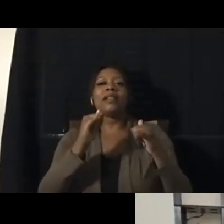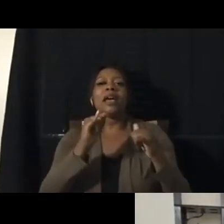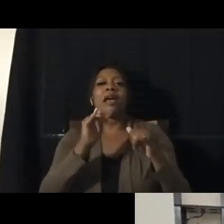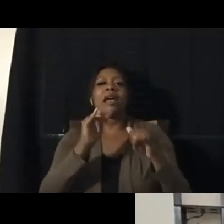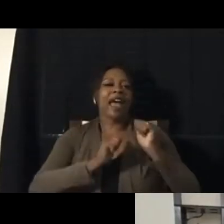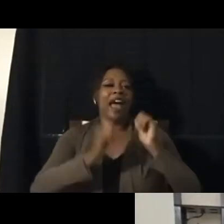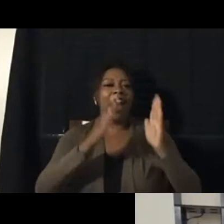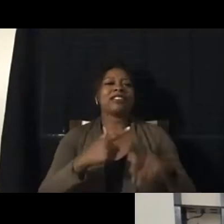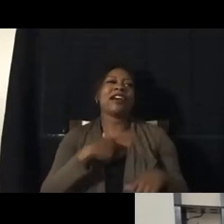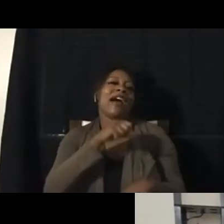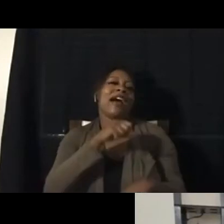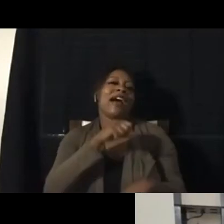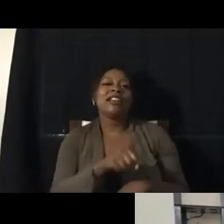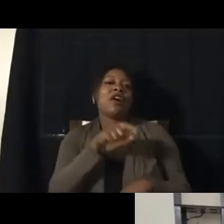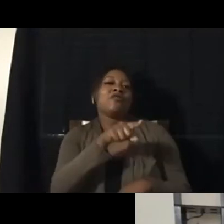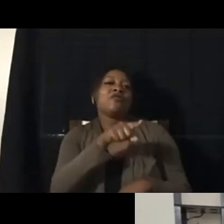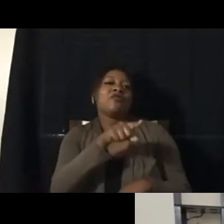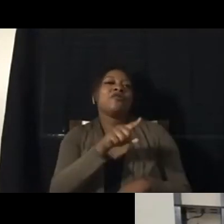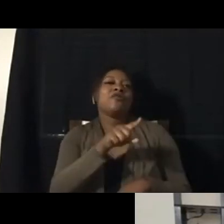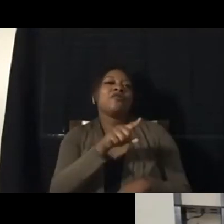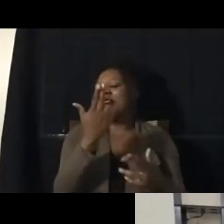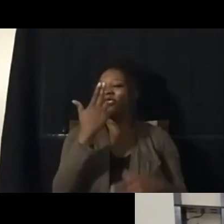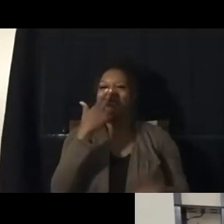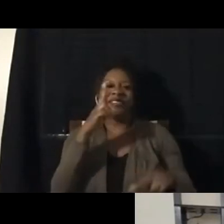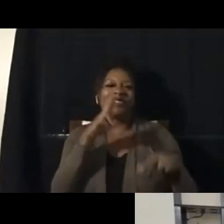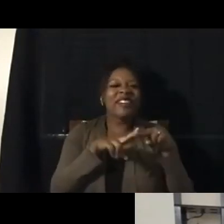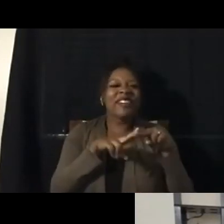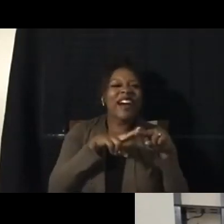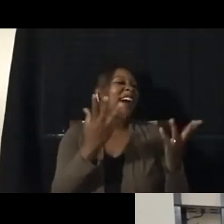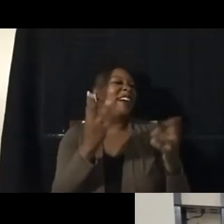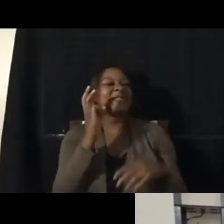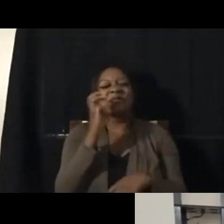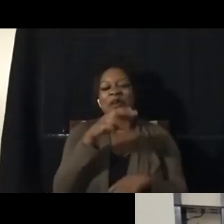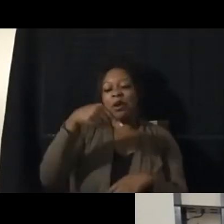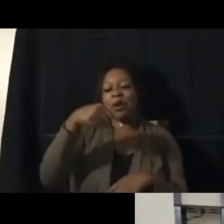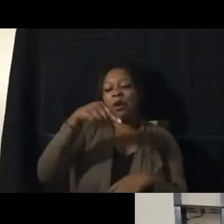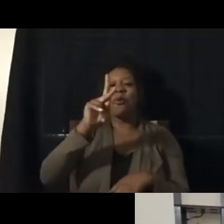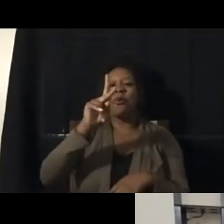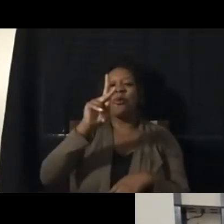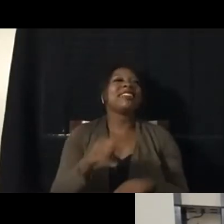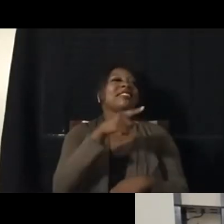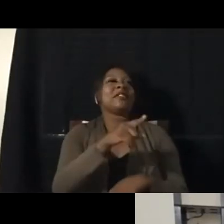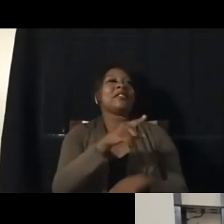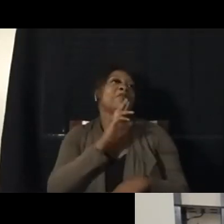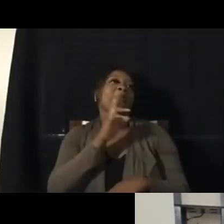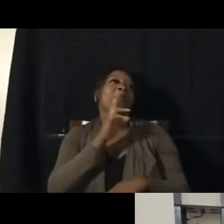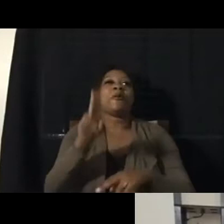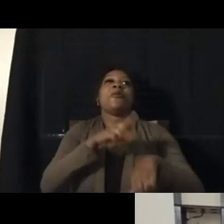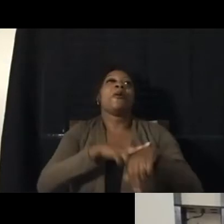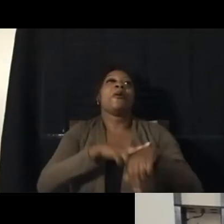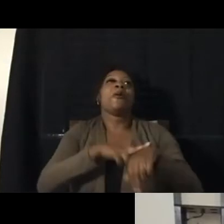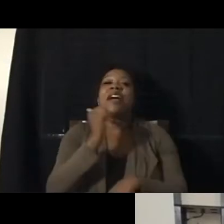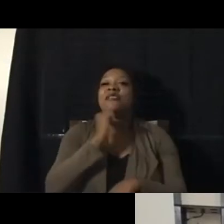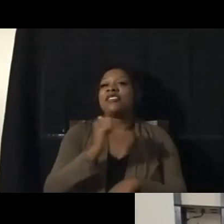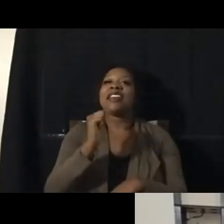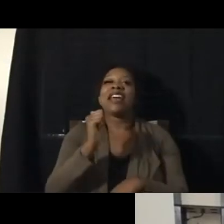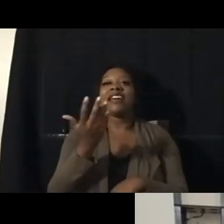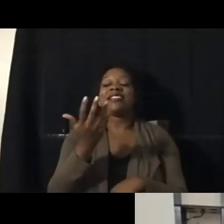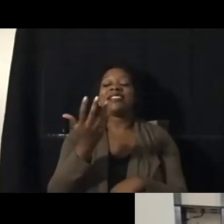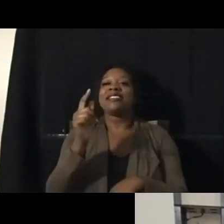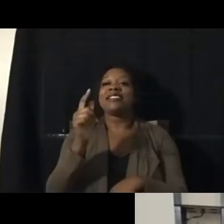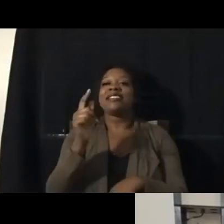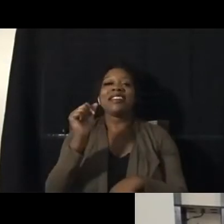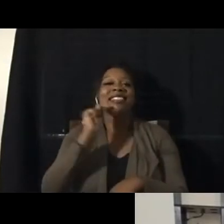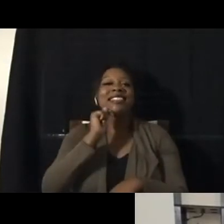fun, you are just a normal, everyday teenager who just lives with autism. And I